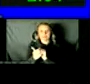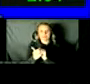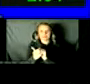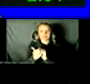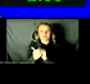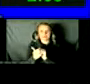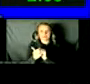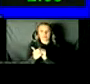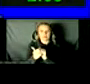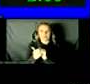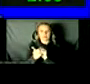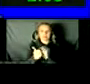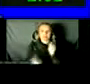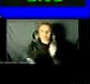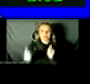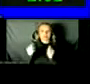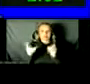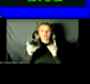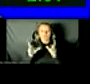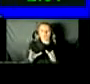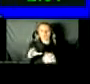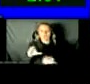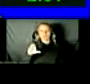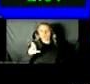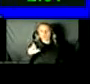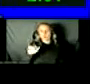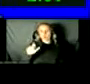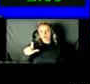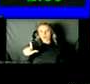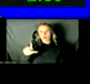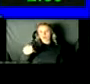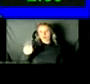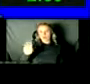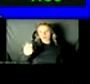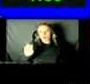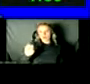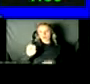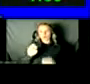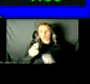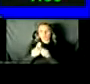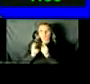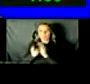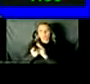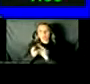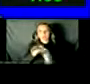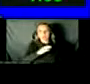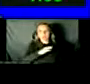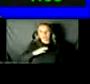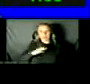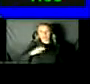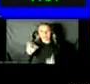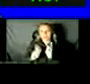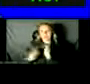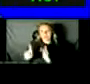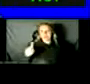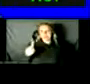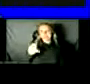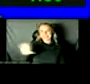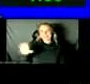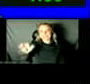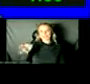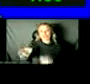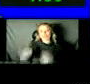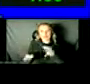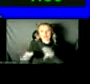the executive director of the Criminal Code Reform Commission, by the folks at the DC Justice Lab.